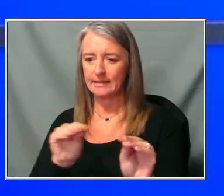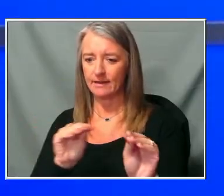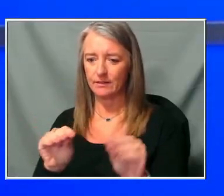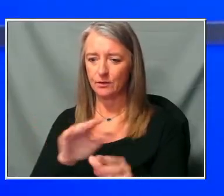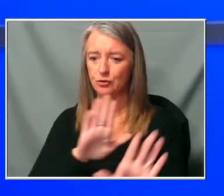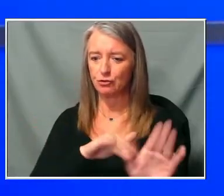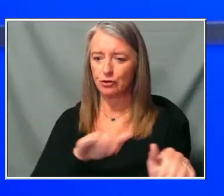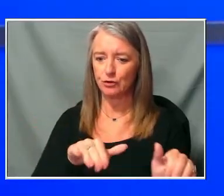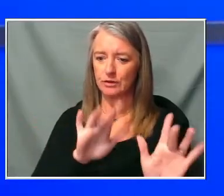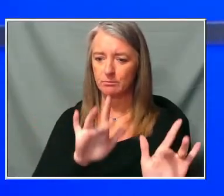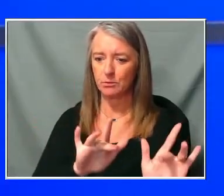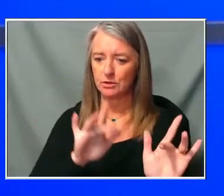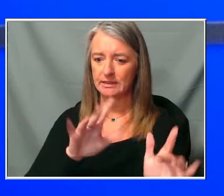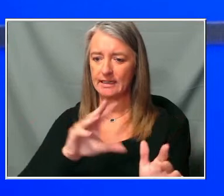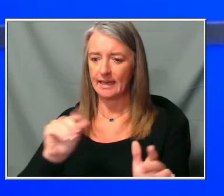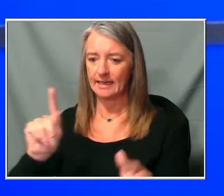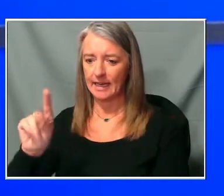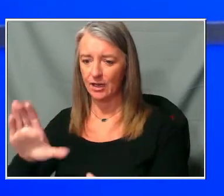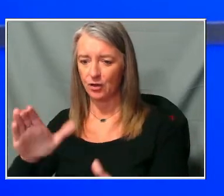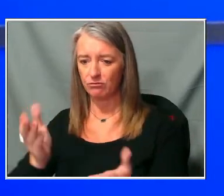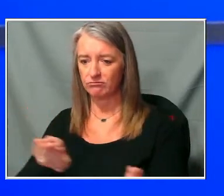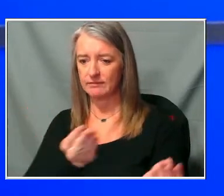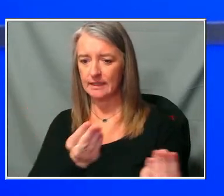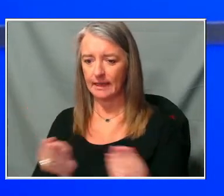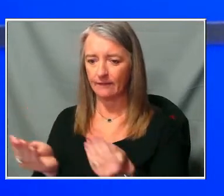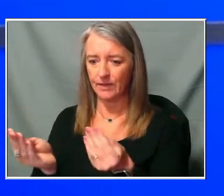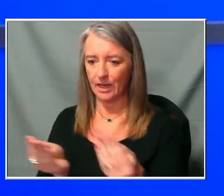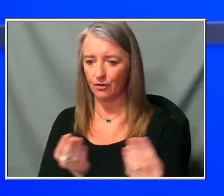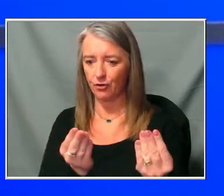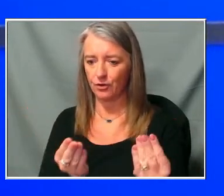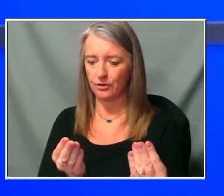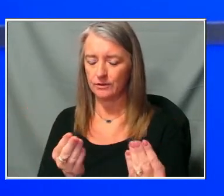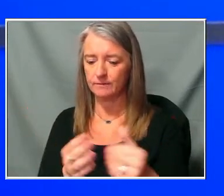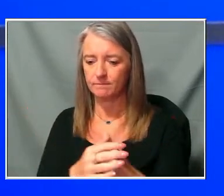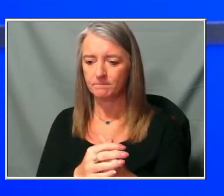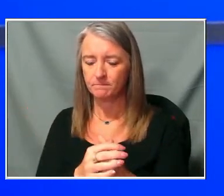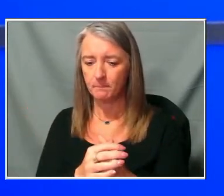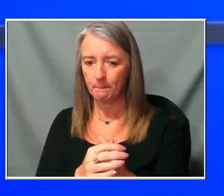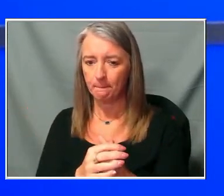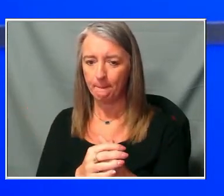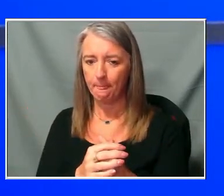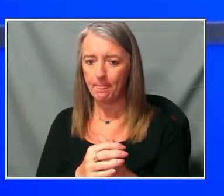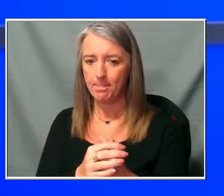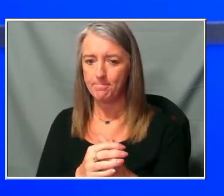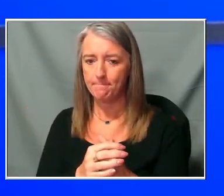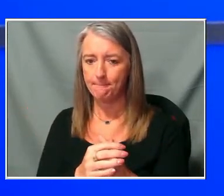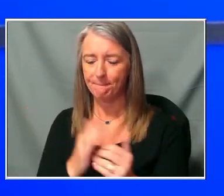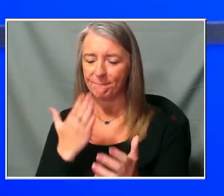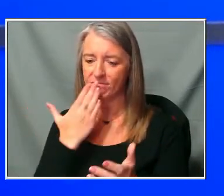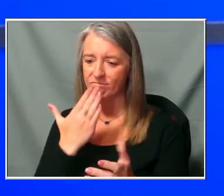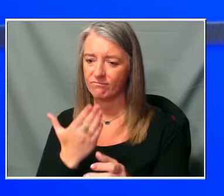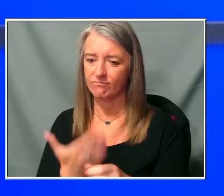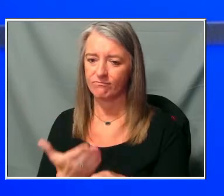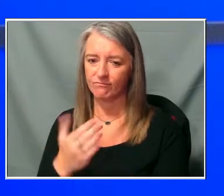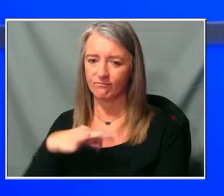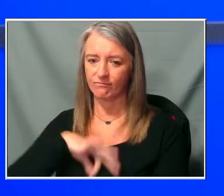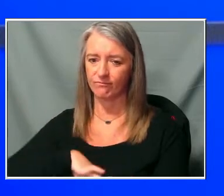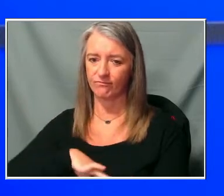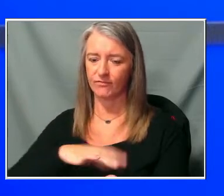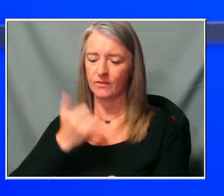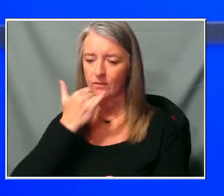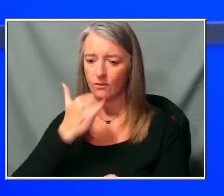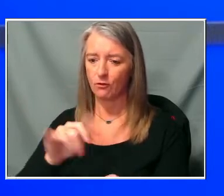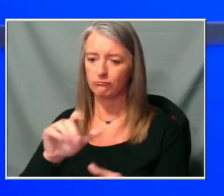and KU, as well with the Masonic Cancer Alliance at MCA. You know, she just called and said, "Hey, Dr.